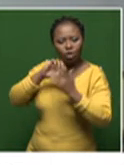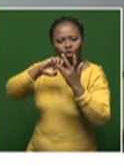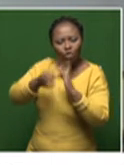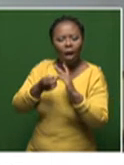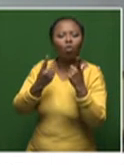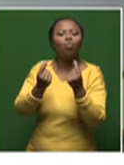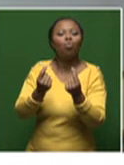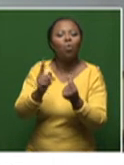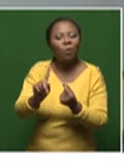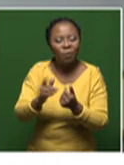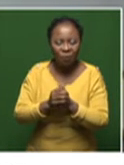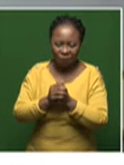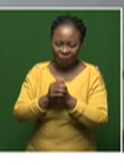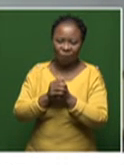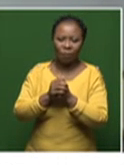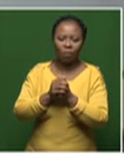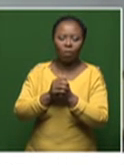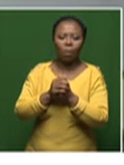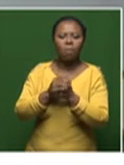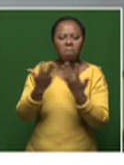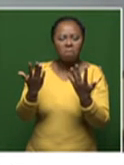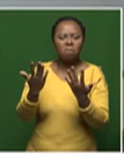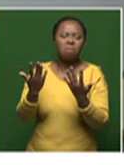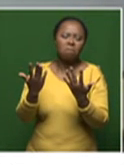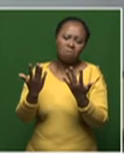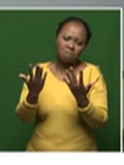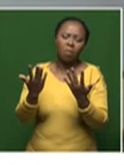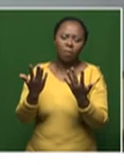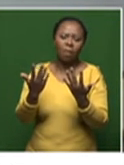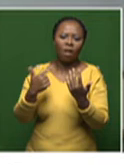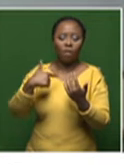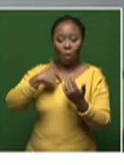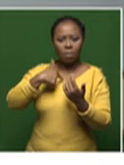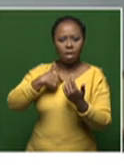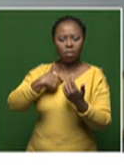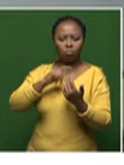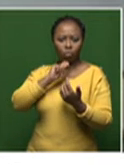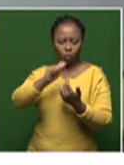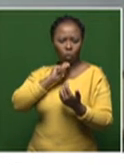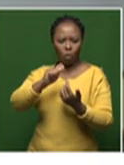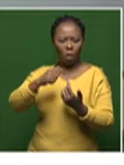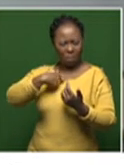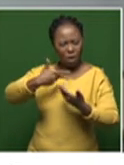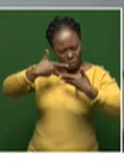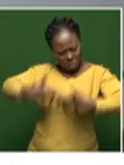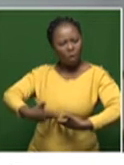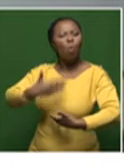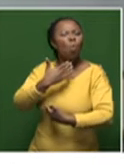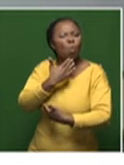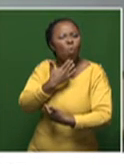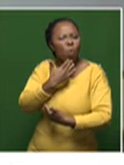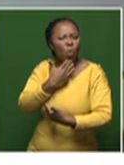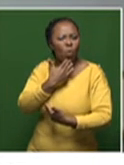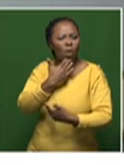trying to figure out, for me, who I really am, or more importantly,